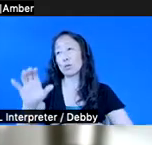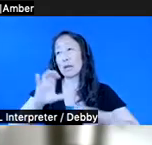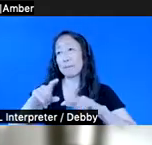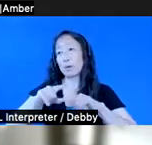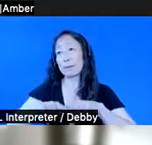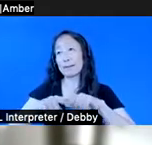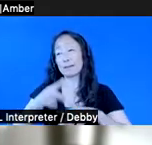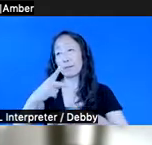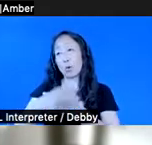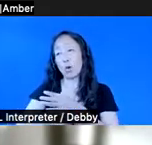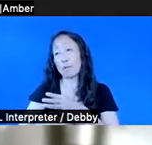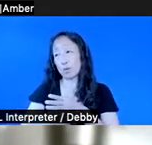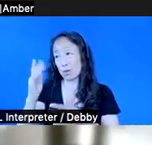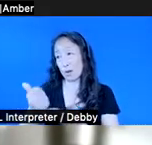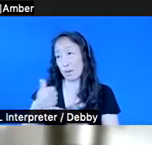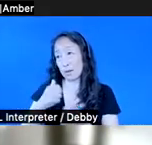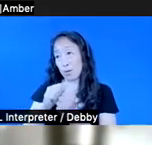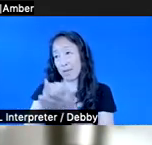will absolutely help you with that.